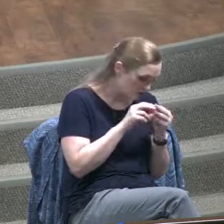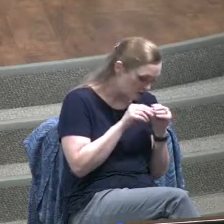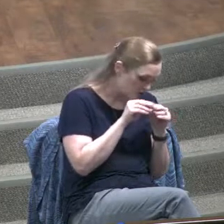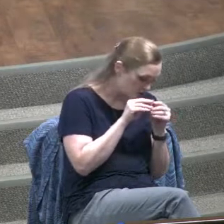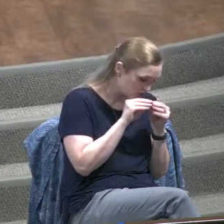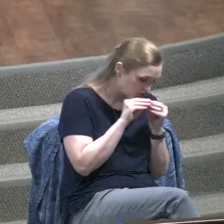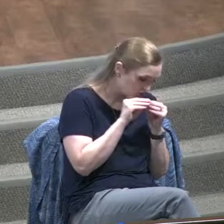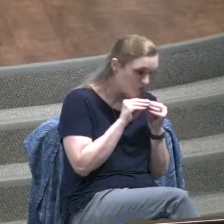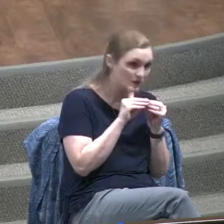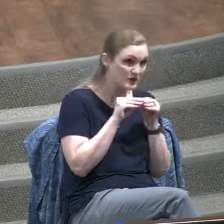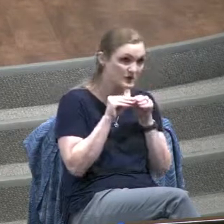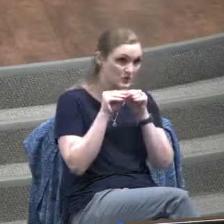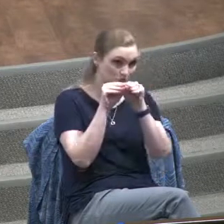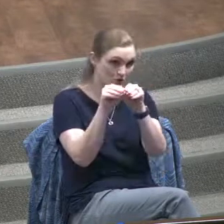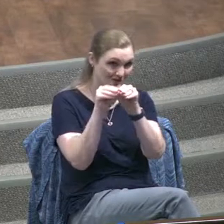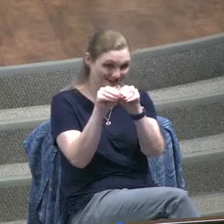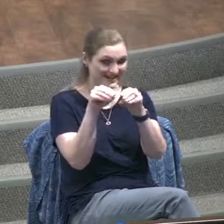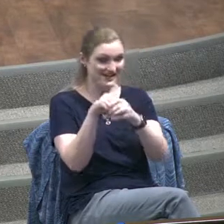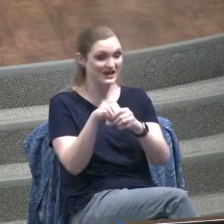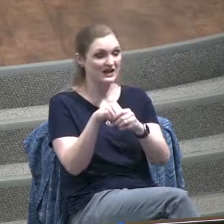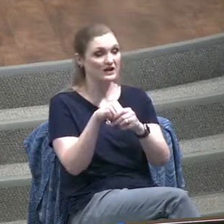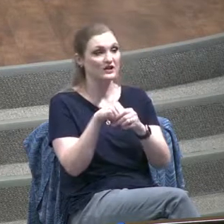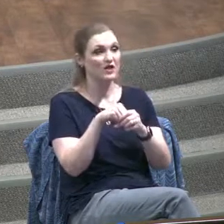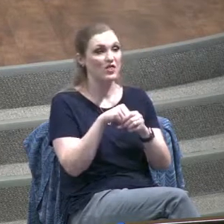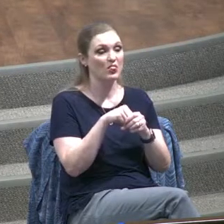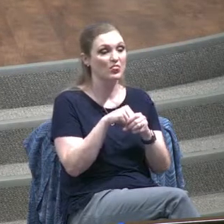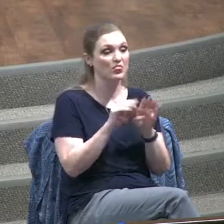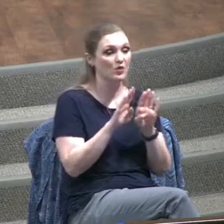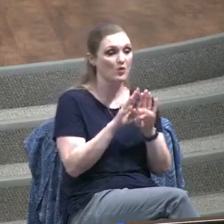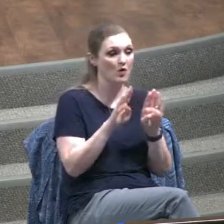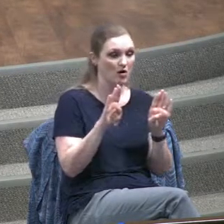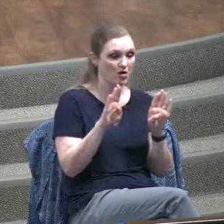ball and you can stick it in a crack.